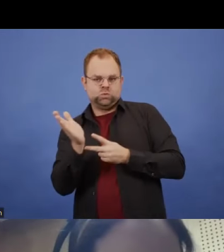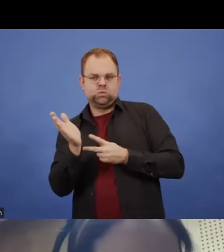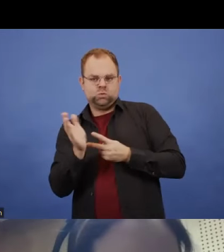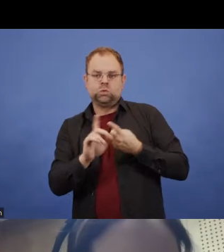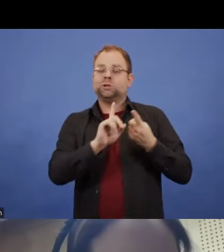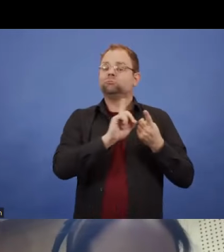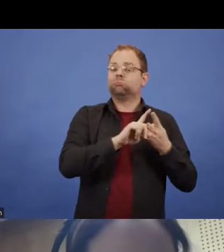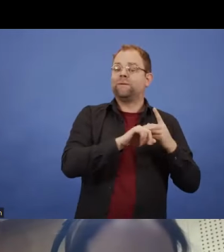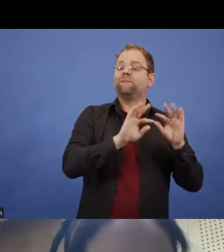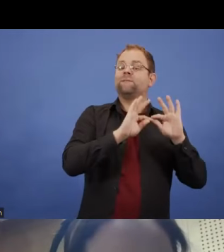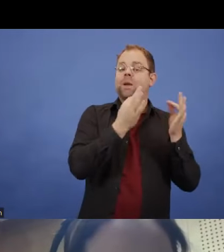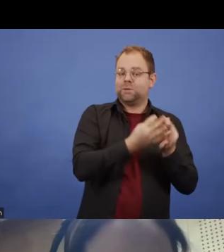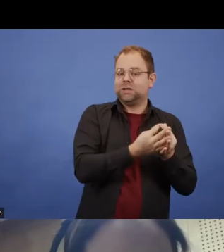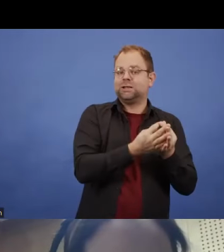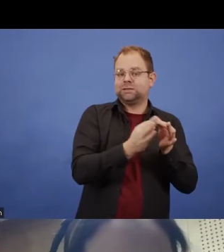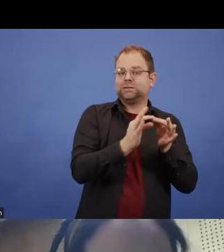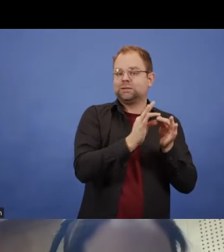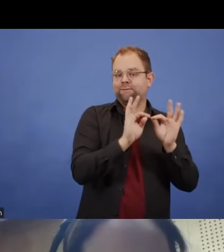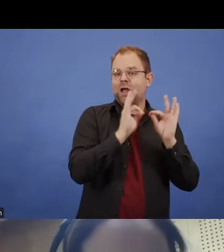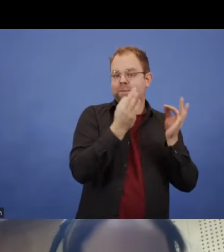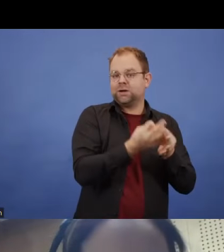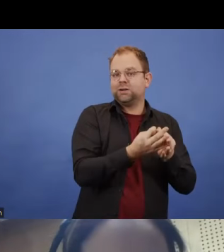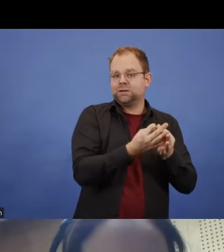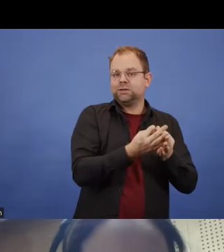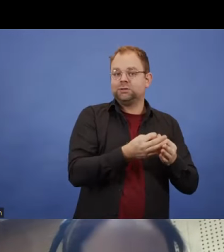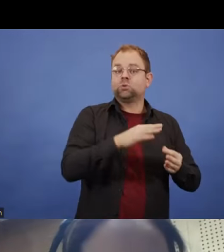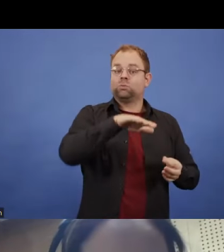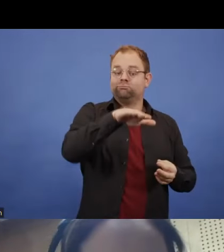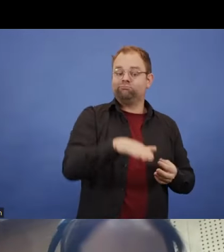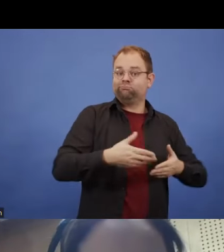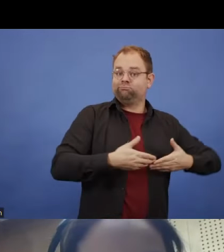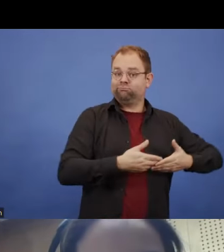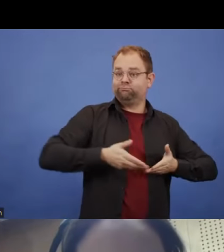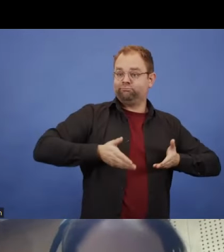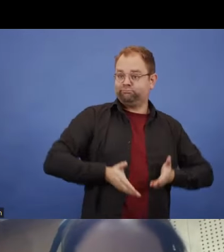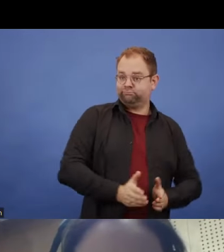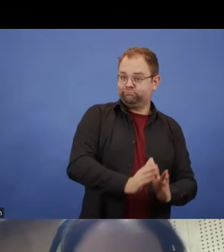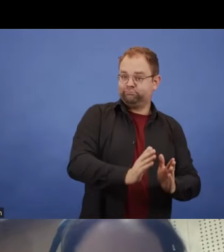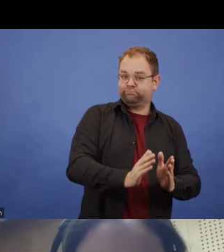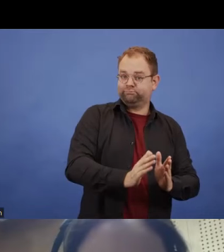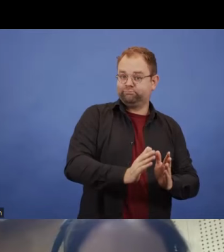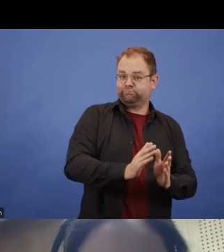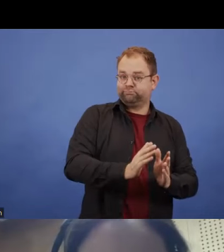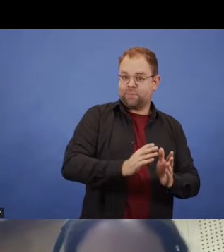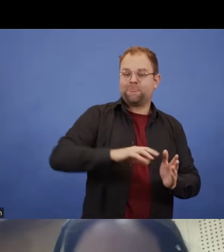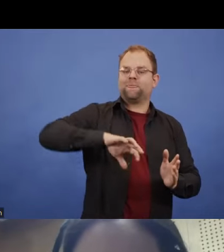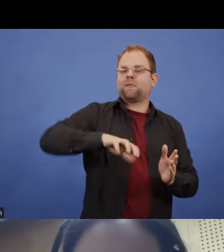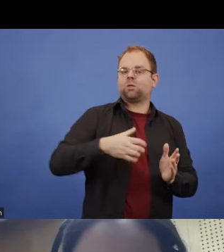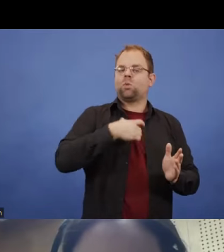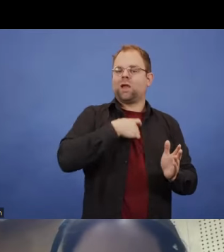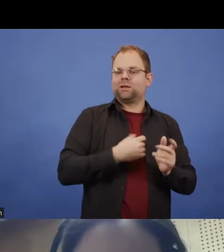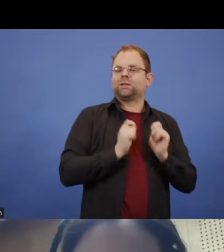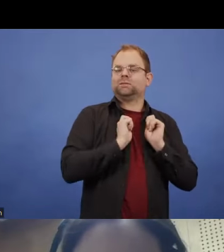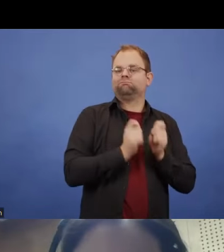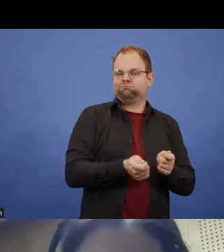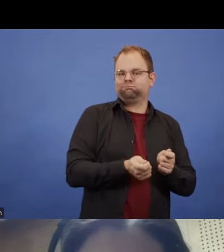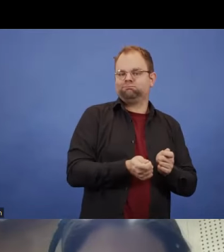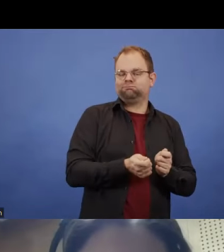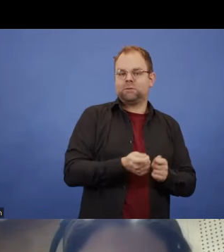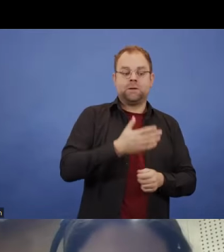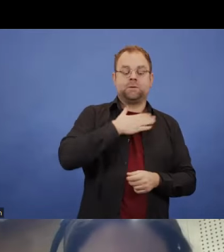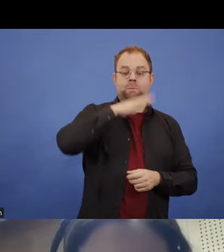is also referred to as jus sanguinis. But also later in life, somebody can acquire